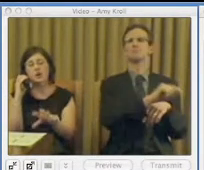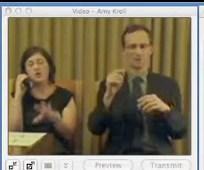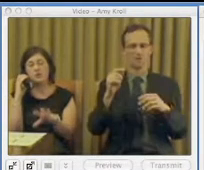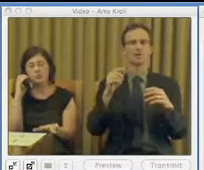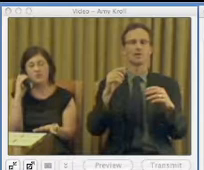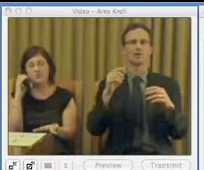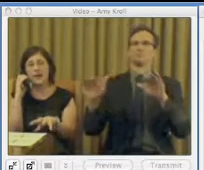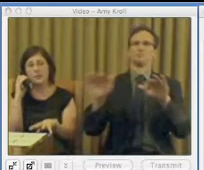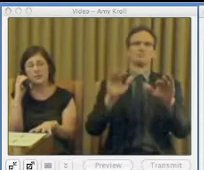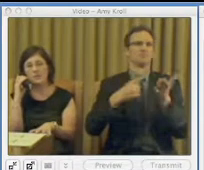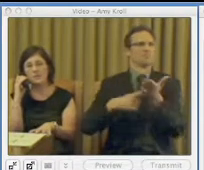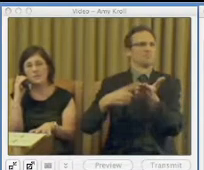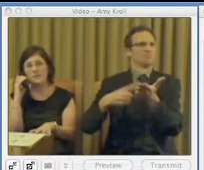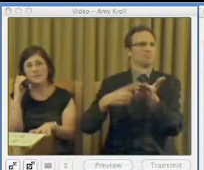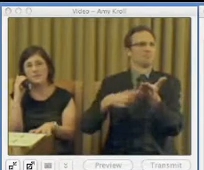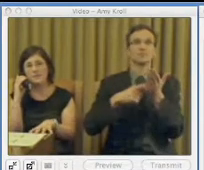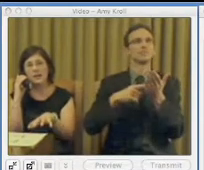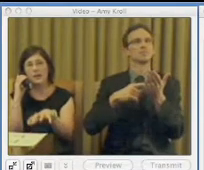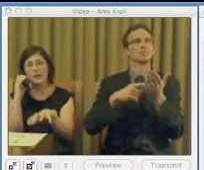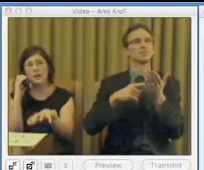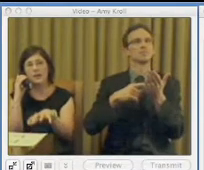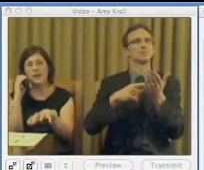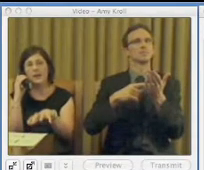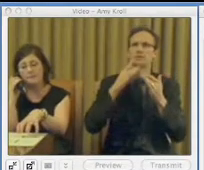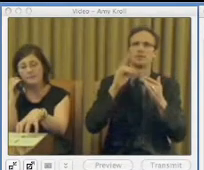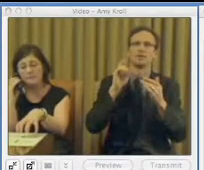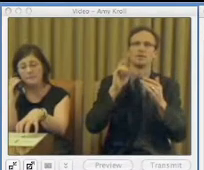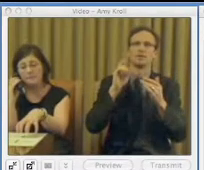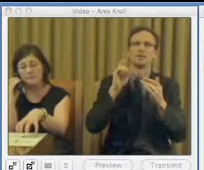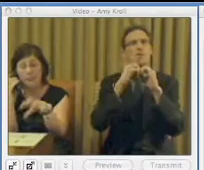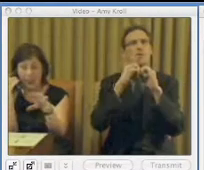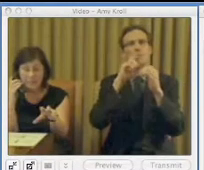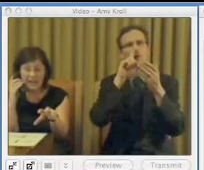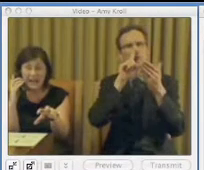for research on interpreting to happen